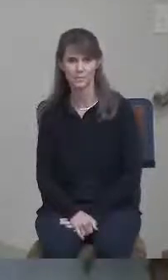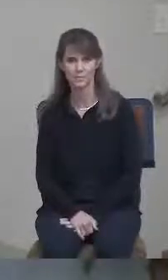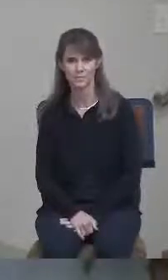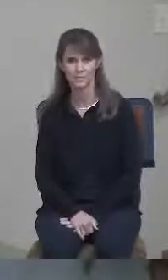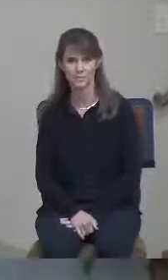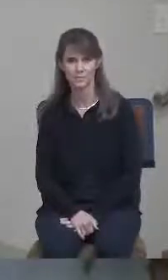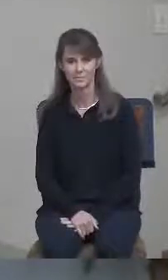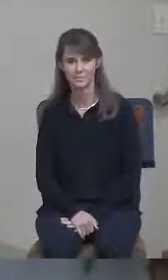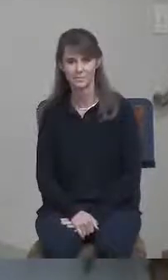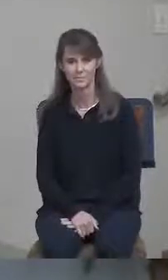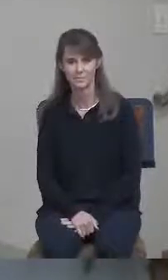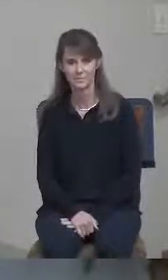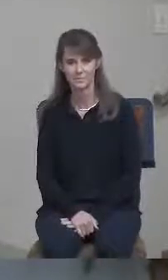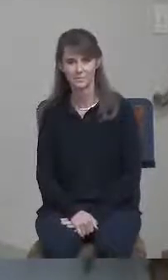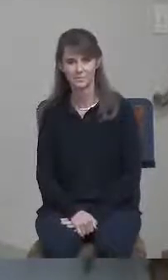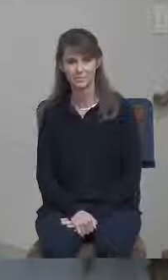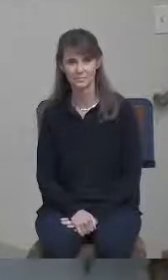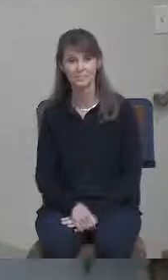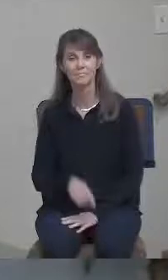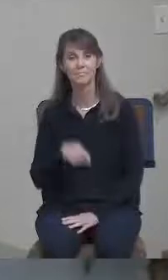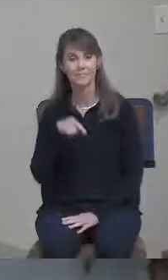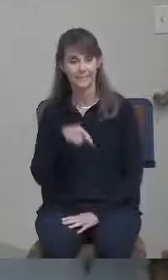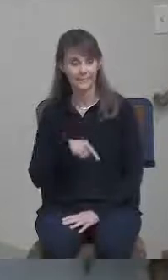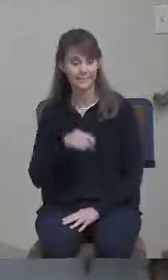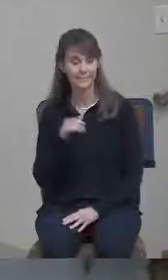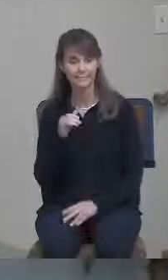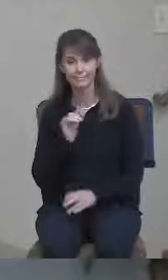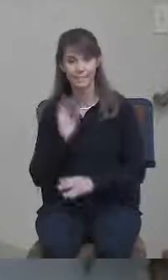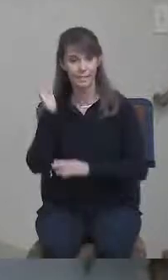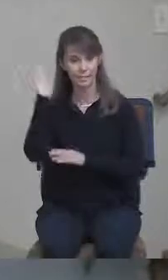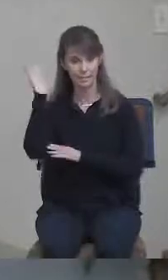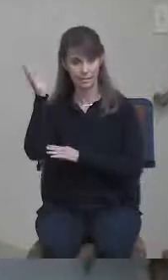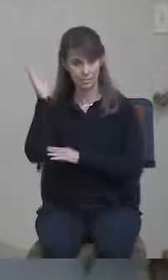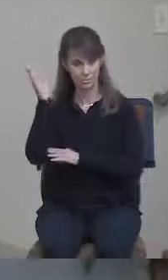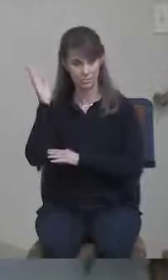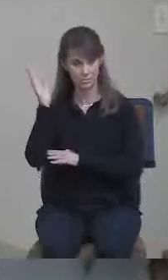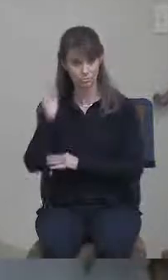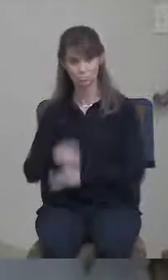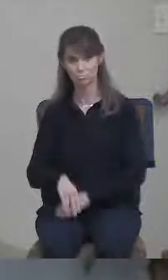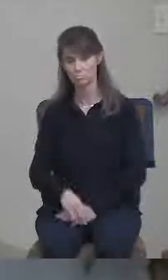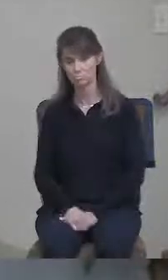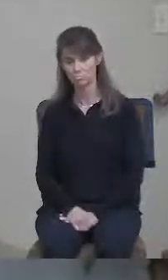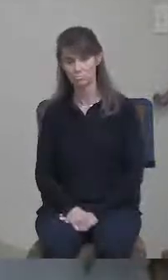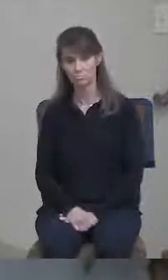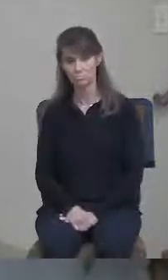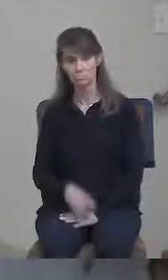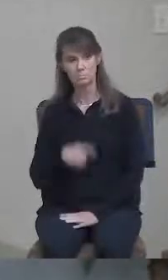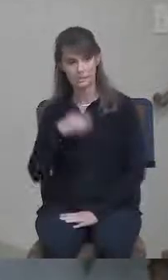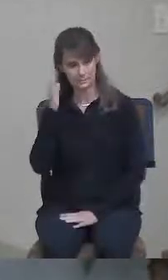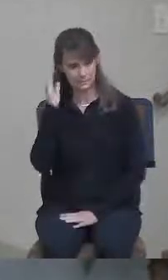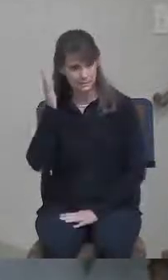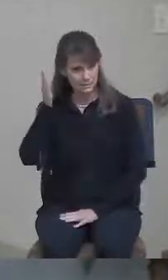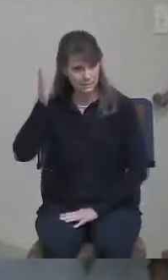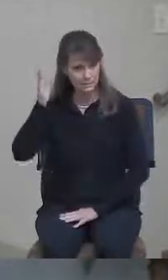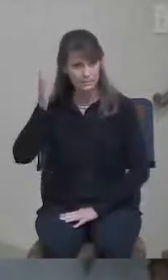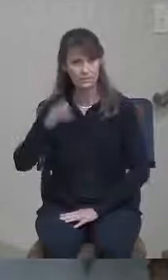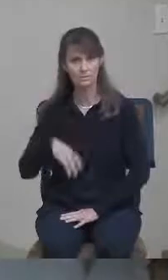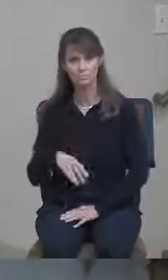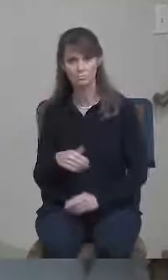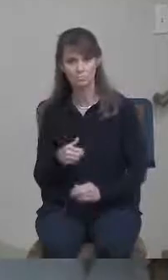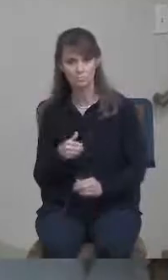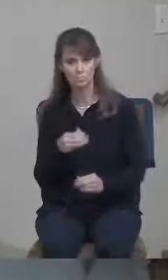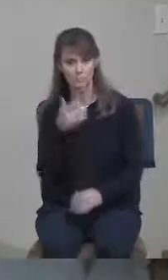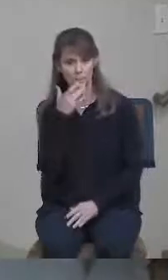Of course, this will be a lecture. I prefer to teach, and most people do, with